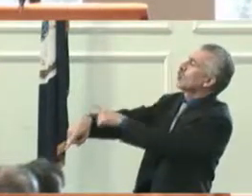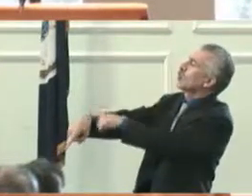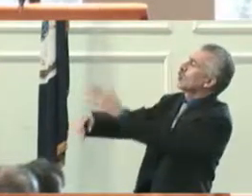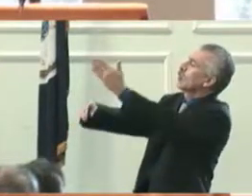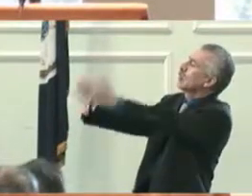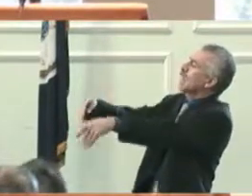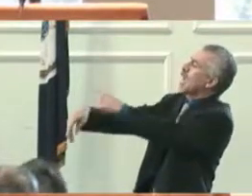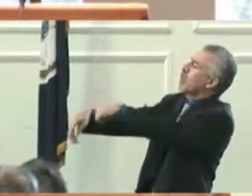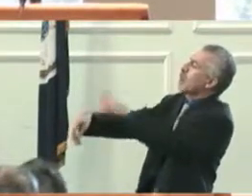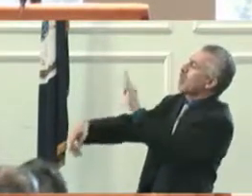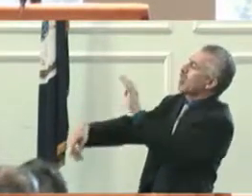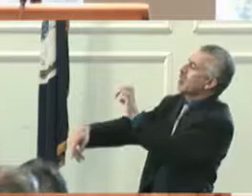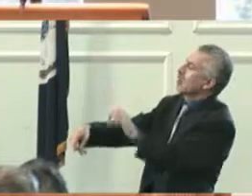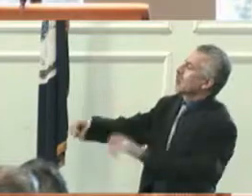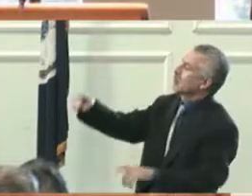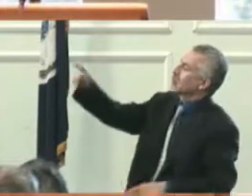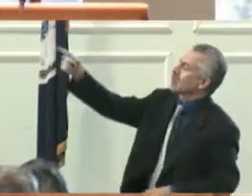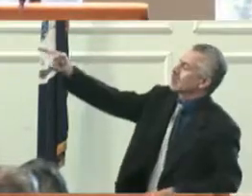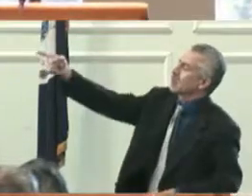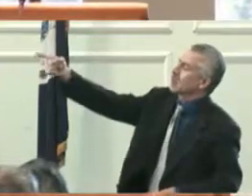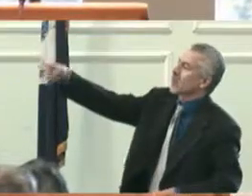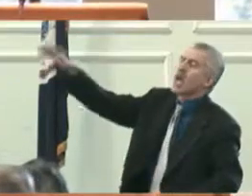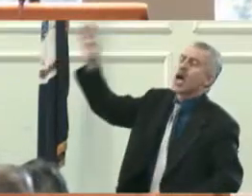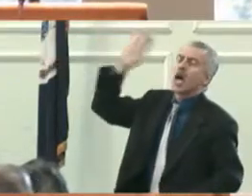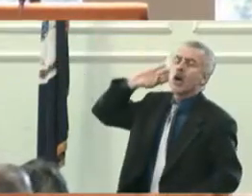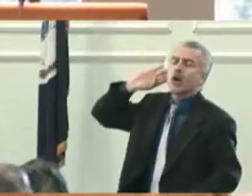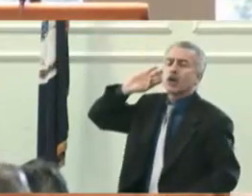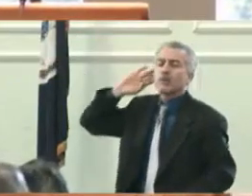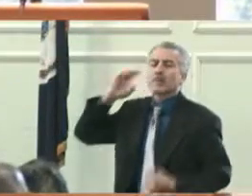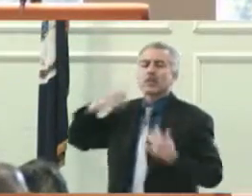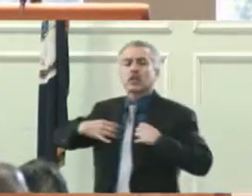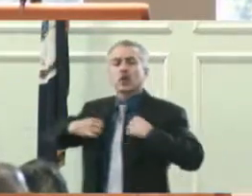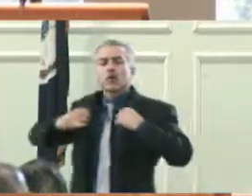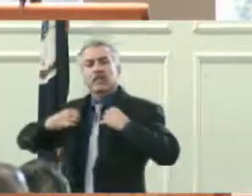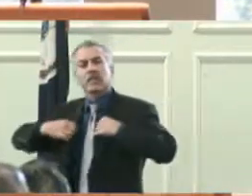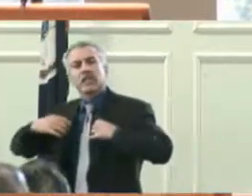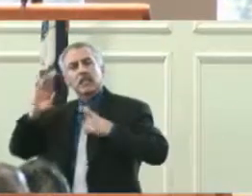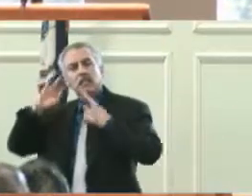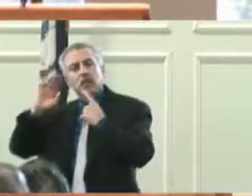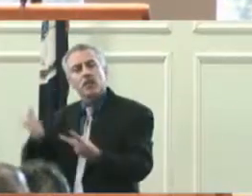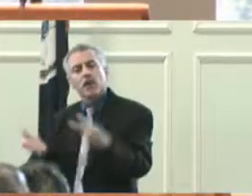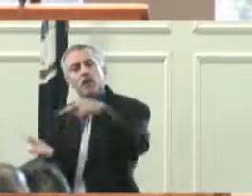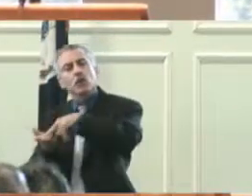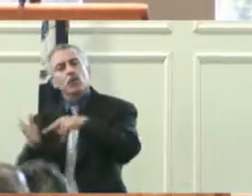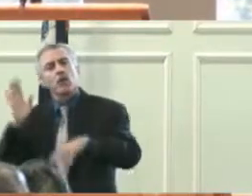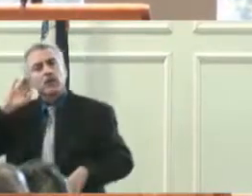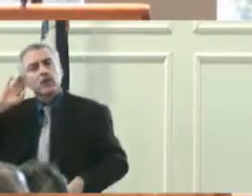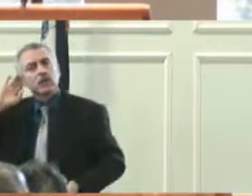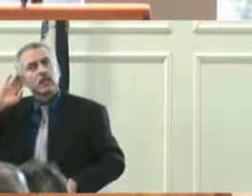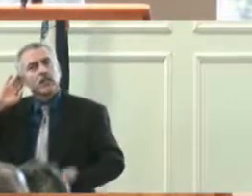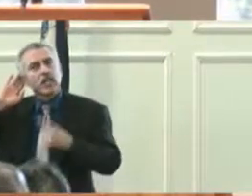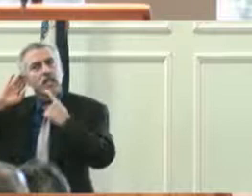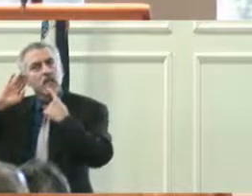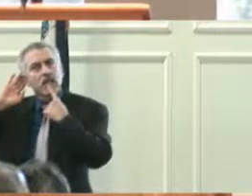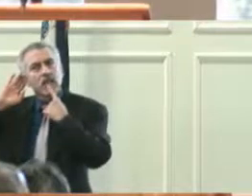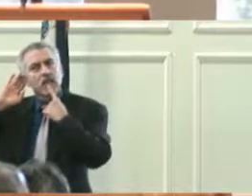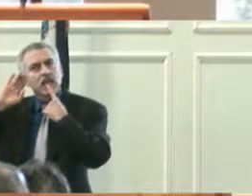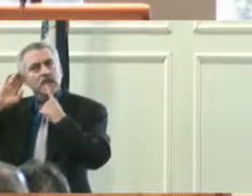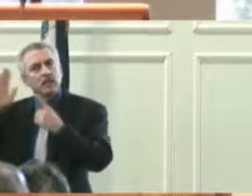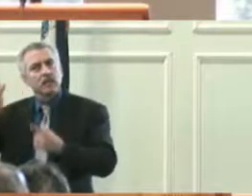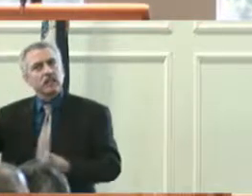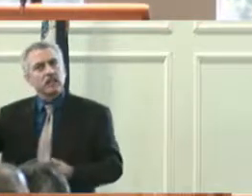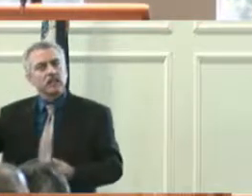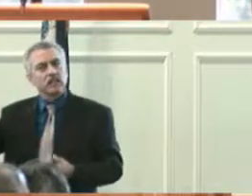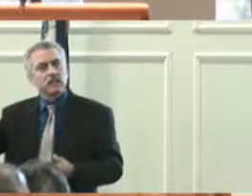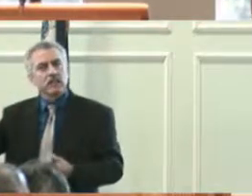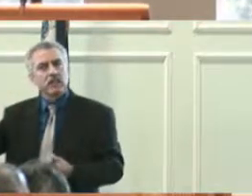these wonders be? Then I heard the man clothed in linen who was above the waters of the river, when he held up his right hand and his